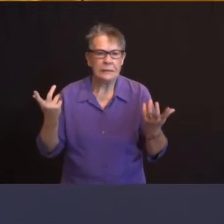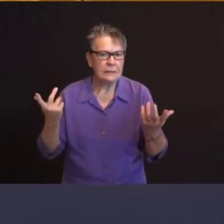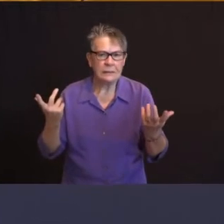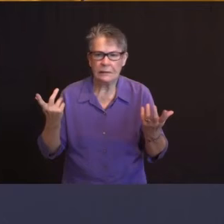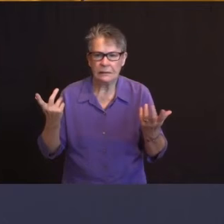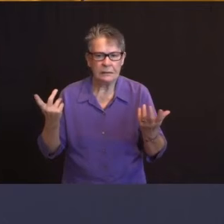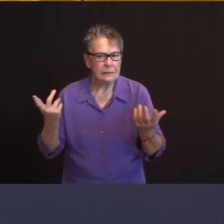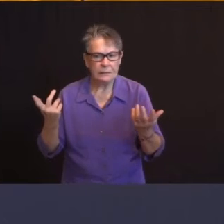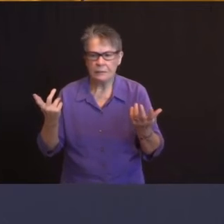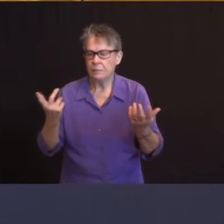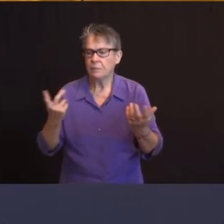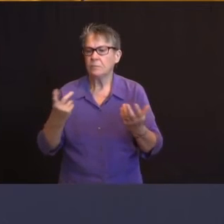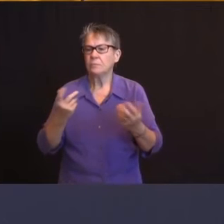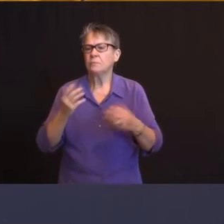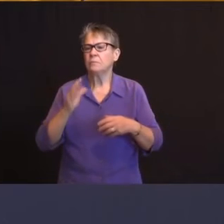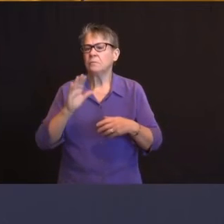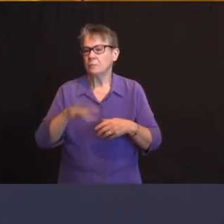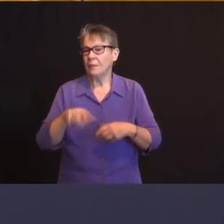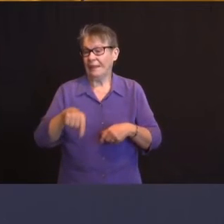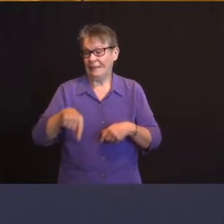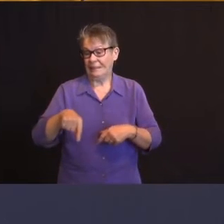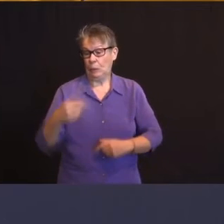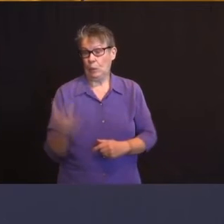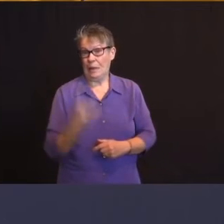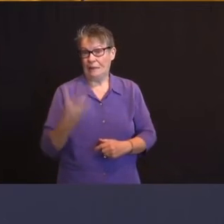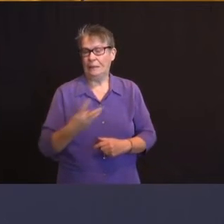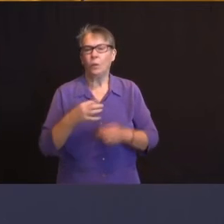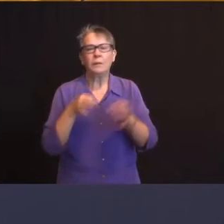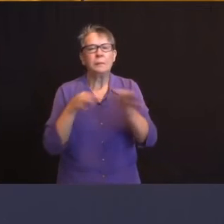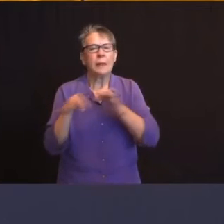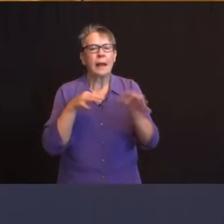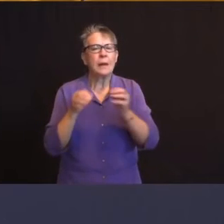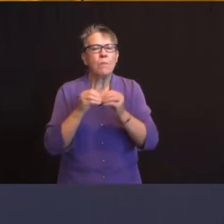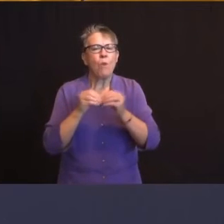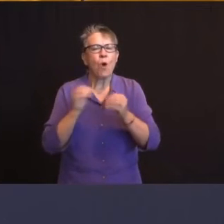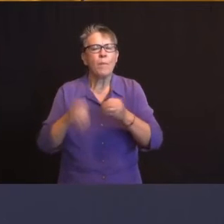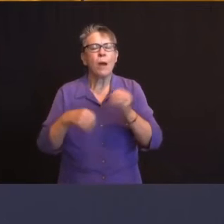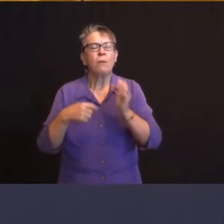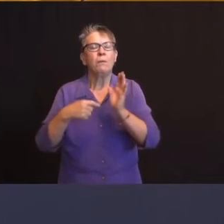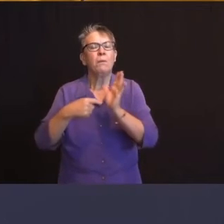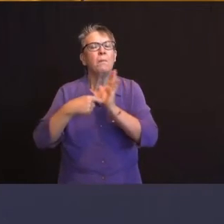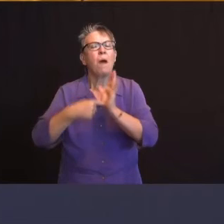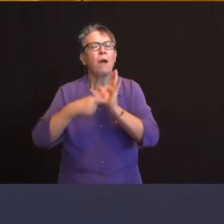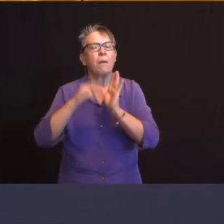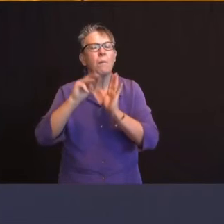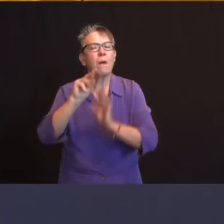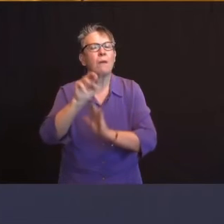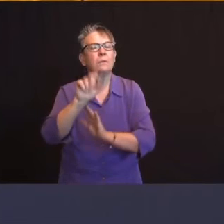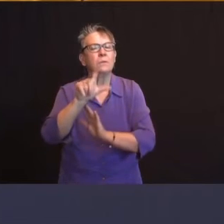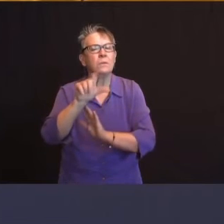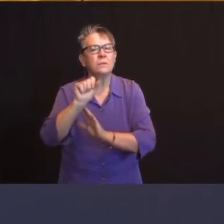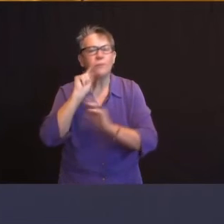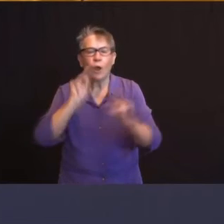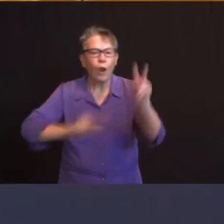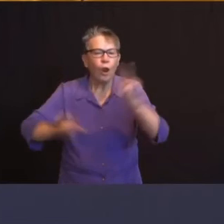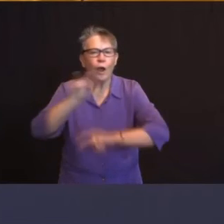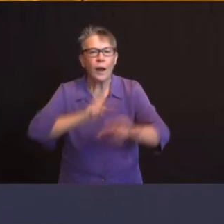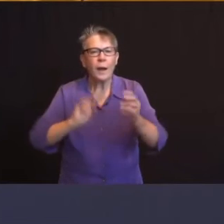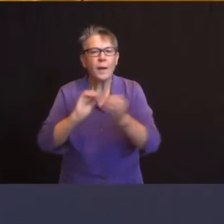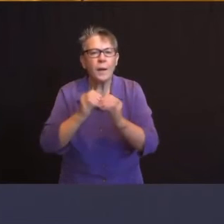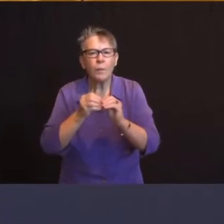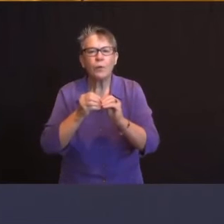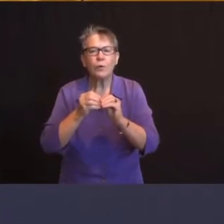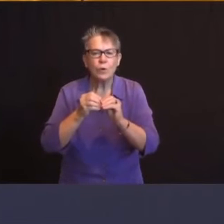not only knowledge of the virus, but knowledge also of the range of where it could be headed. And we will continue to do